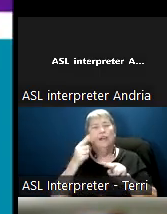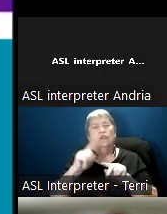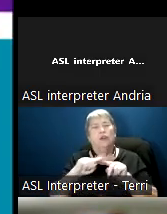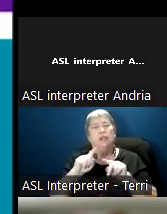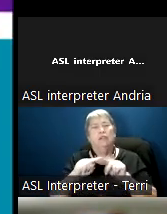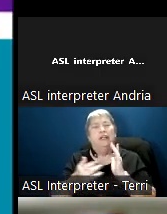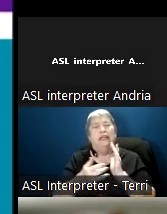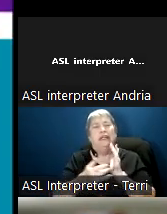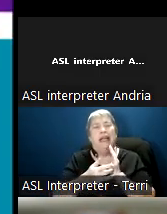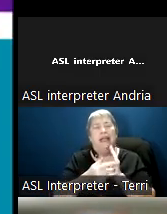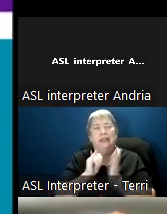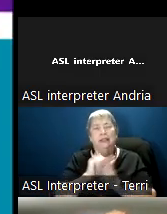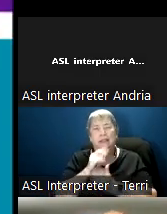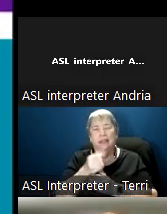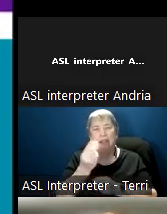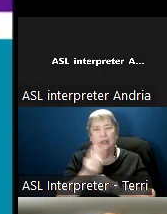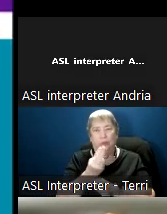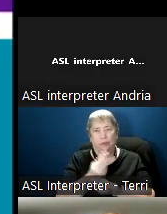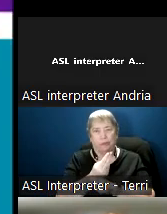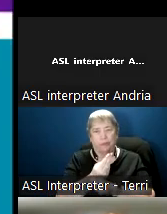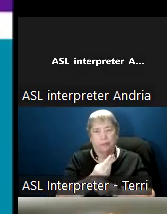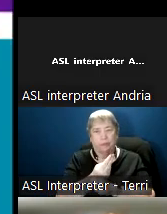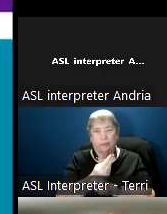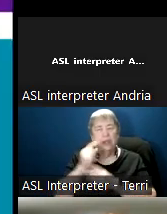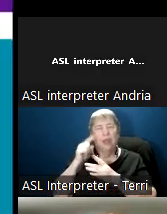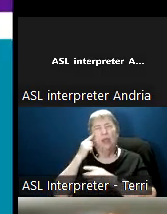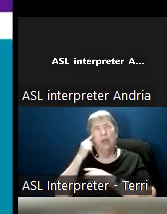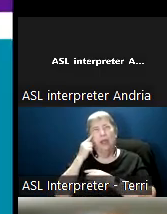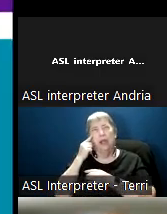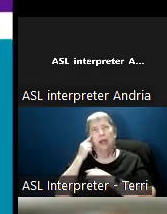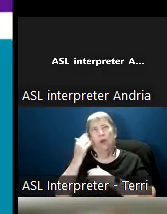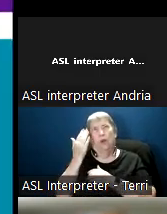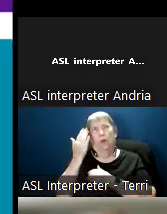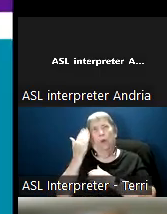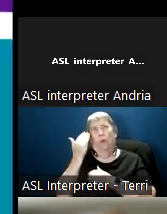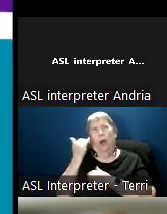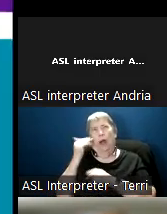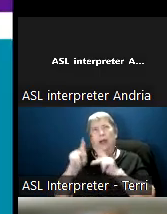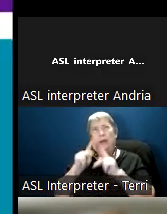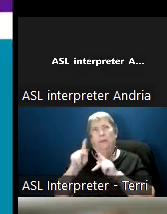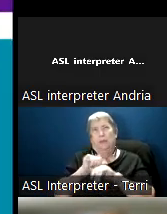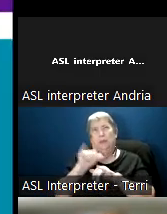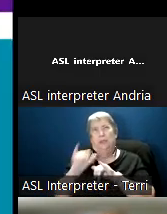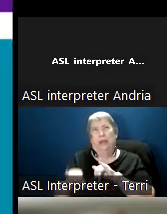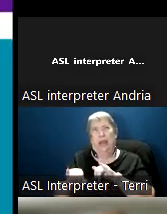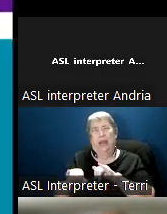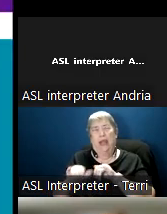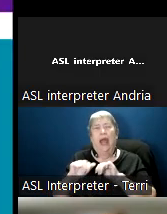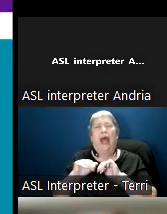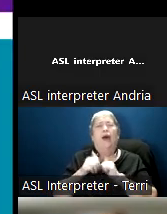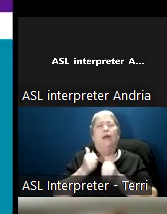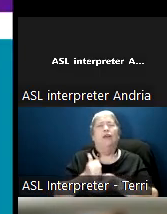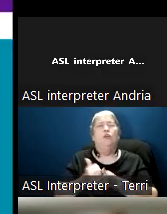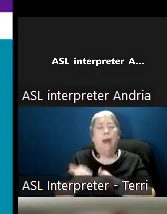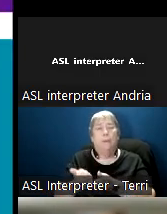were used, and be thinking about, why do people stay and how can you help when they do? And let's go ahead and play the video.